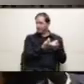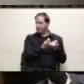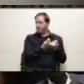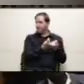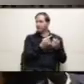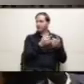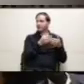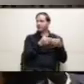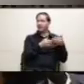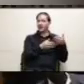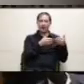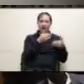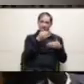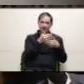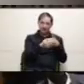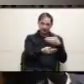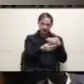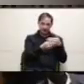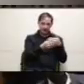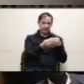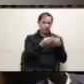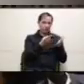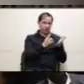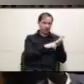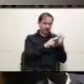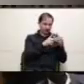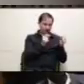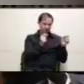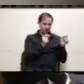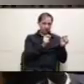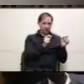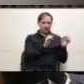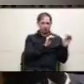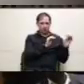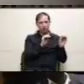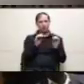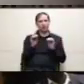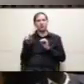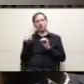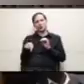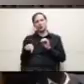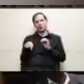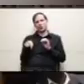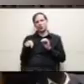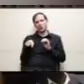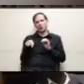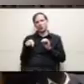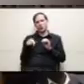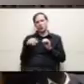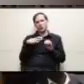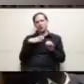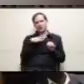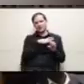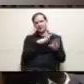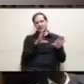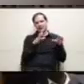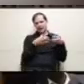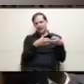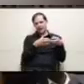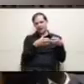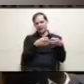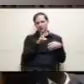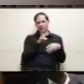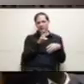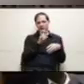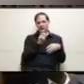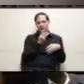the contract lapsed, then I came to Tswai local municipality as a councillor. Which years? As a councillor for